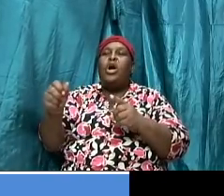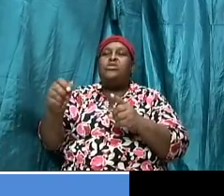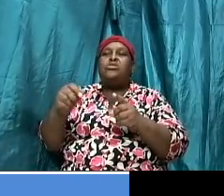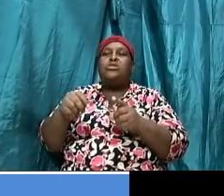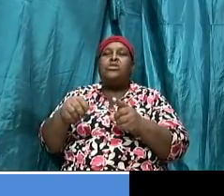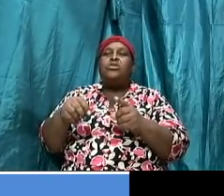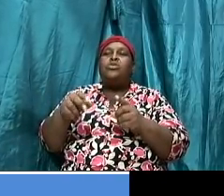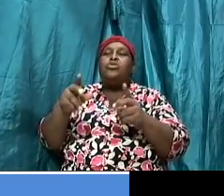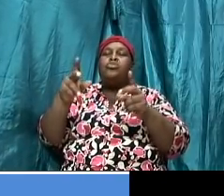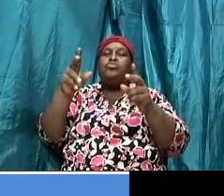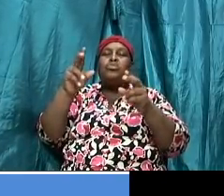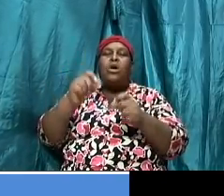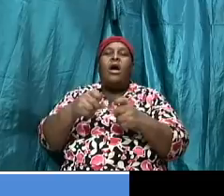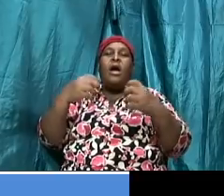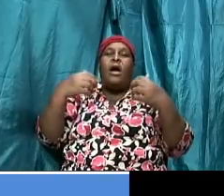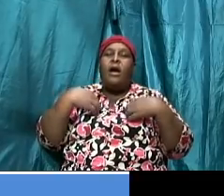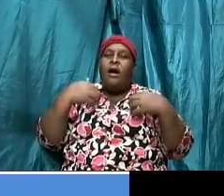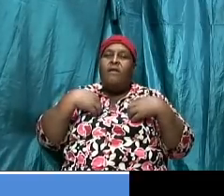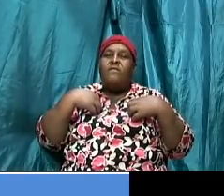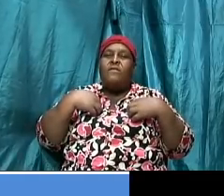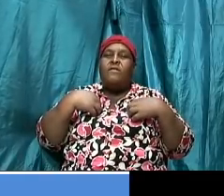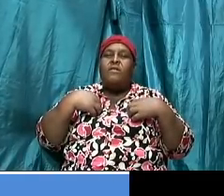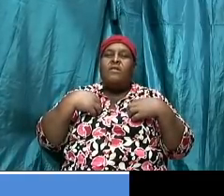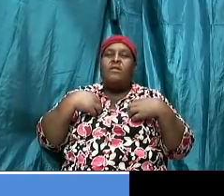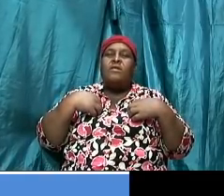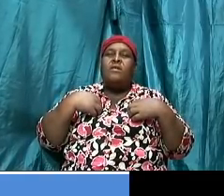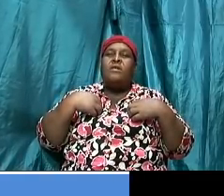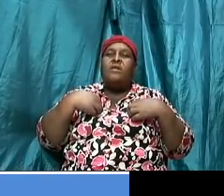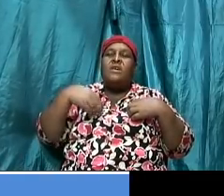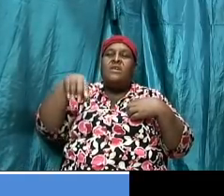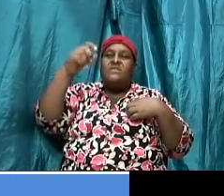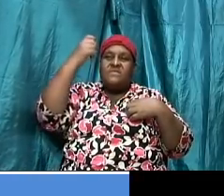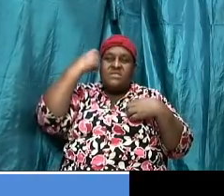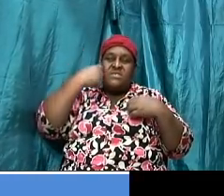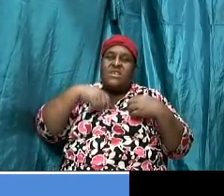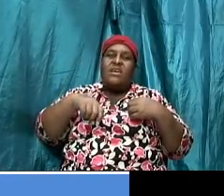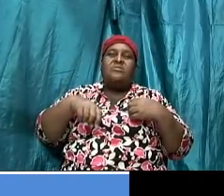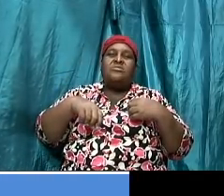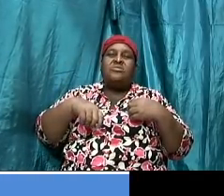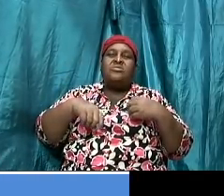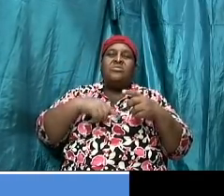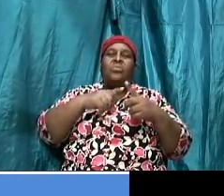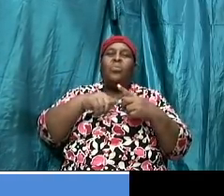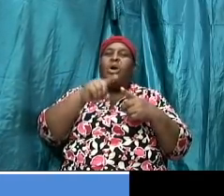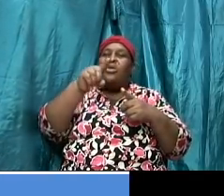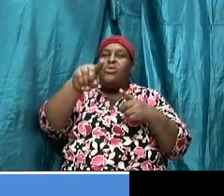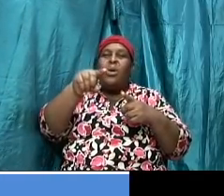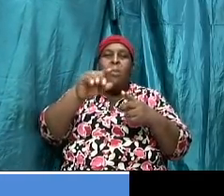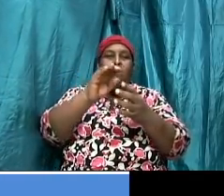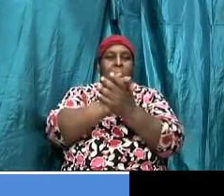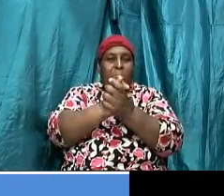adultery. Why? Because adultery is unfaithfulness. And guess what? We serve a faithful God.